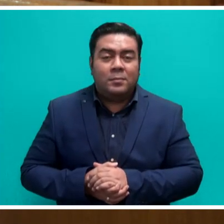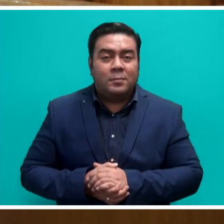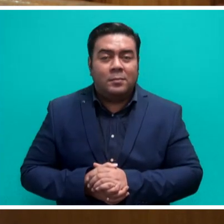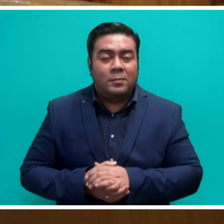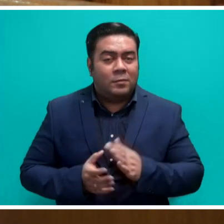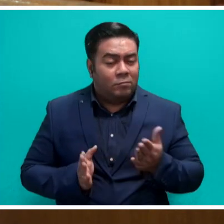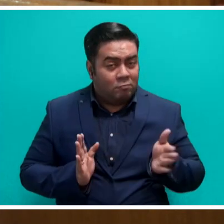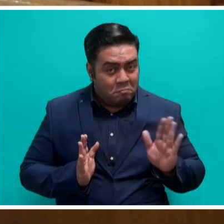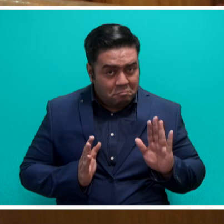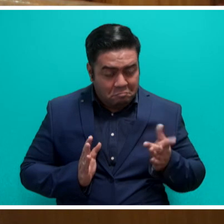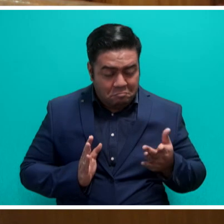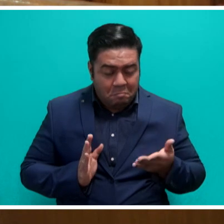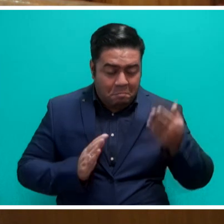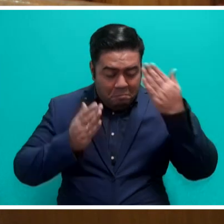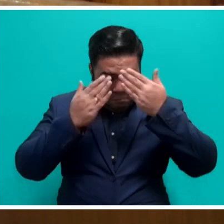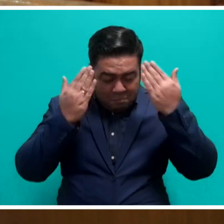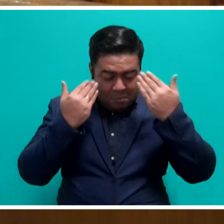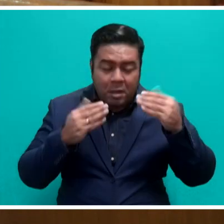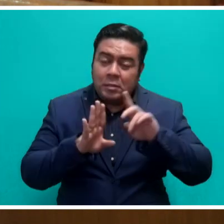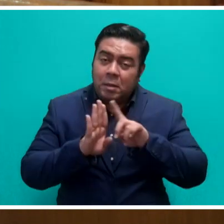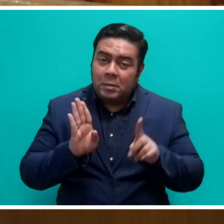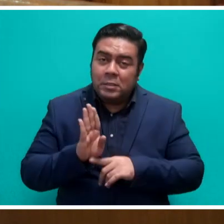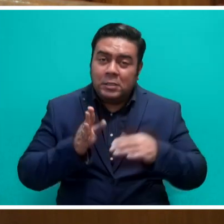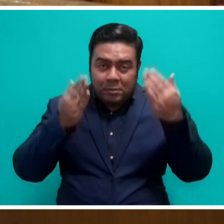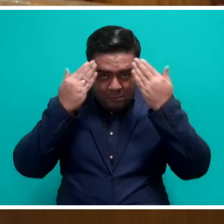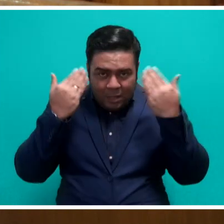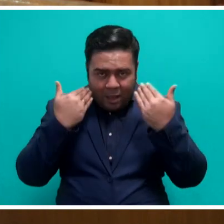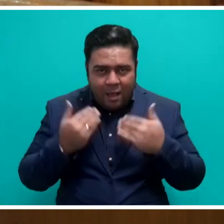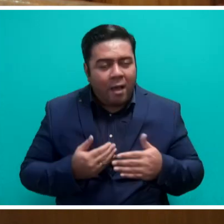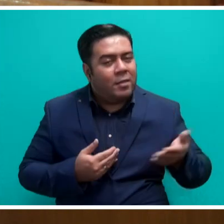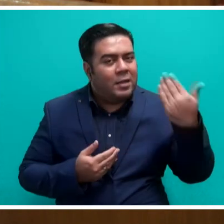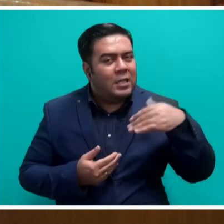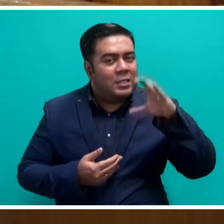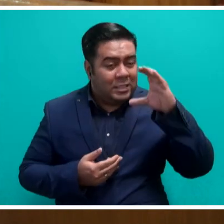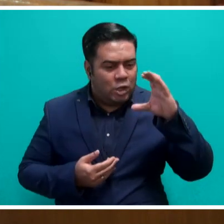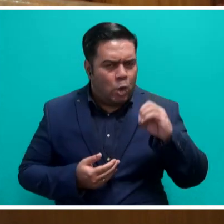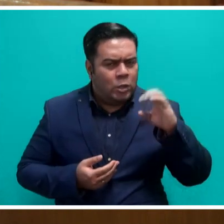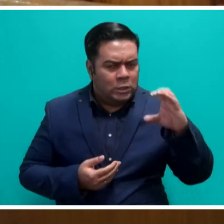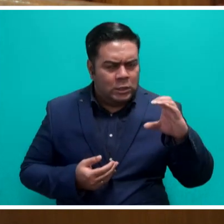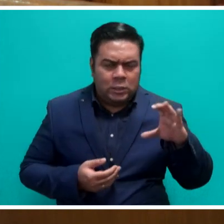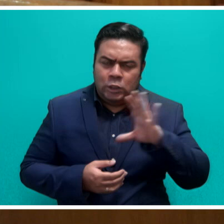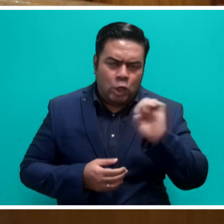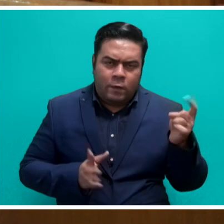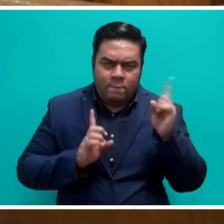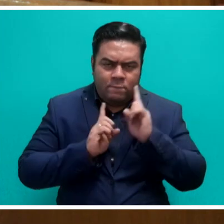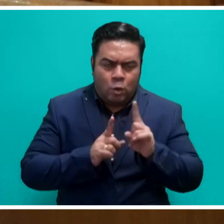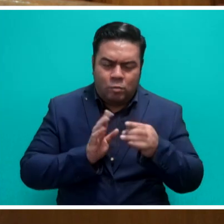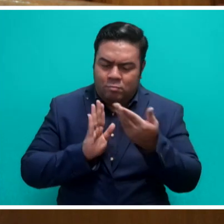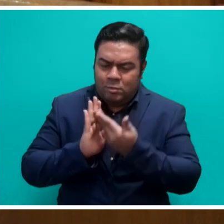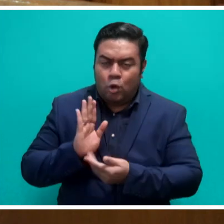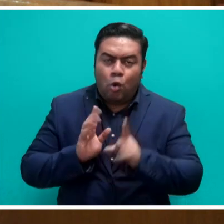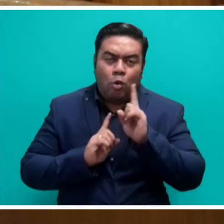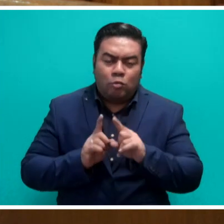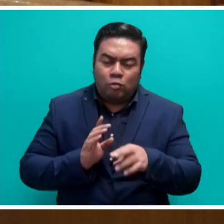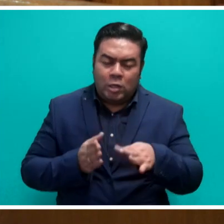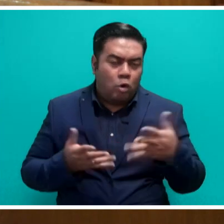Unfortunately, Madam Deputy Speaker, the previous COC did not adhere to that constitutional requirement, and